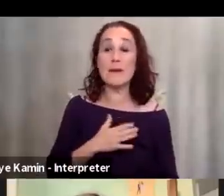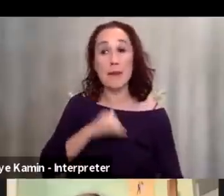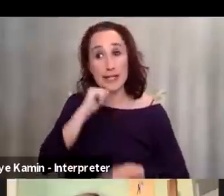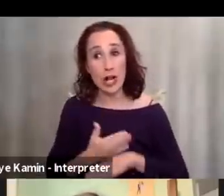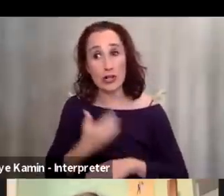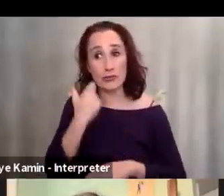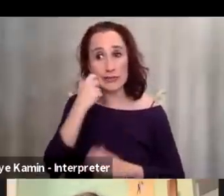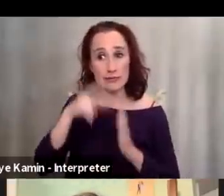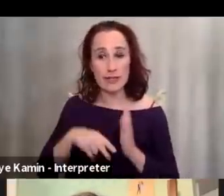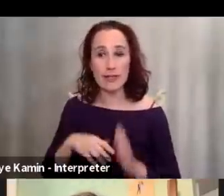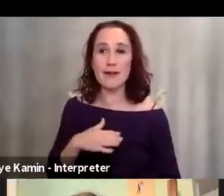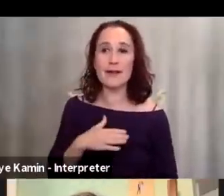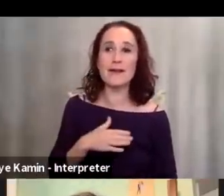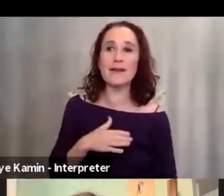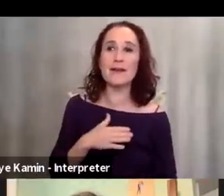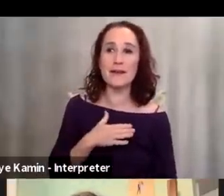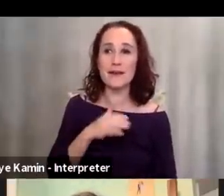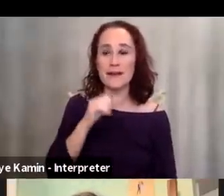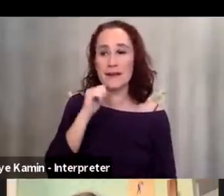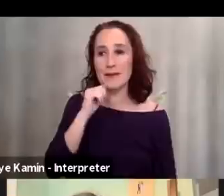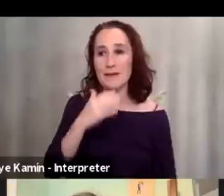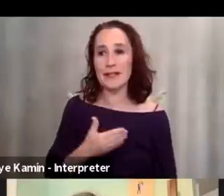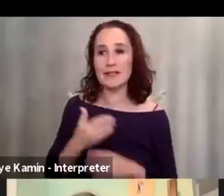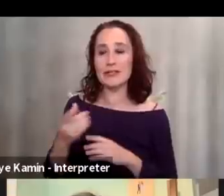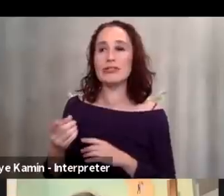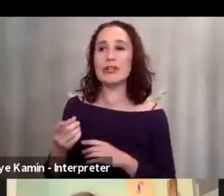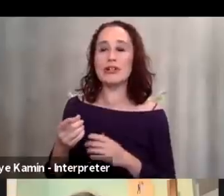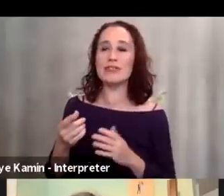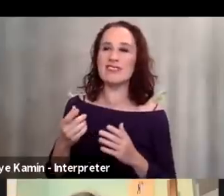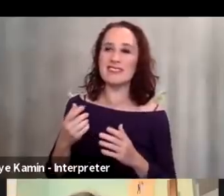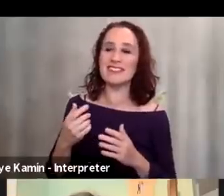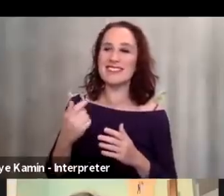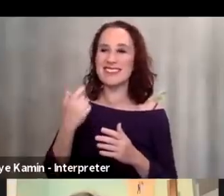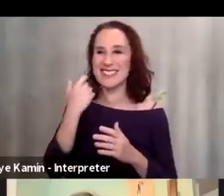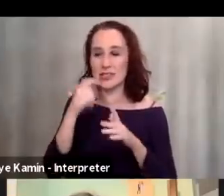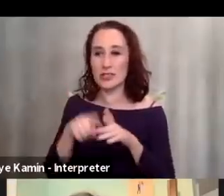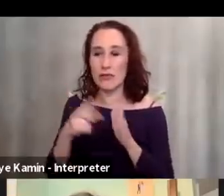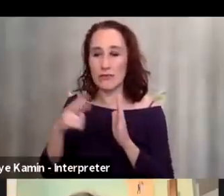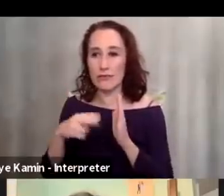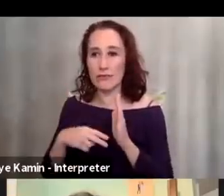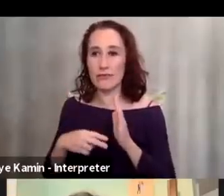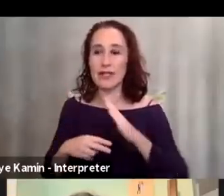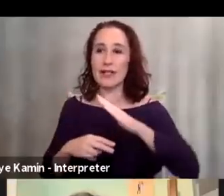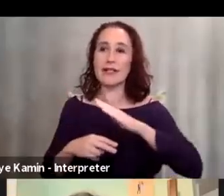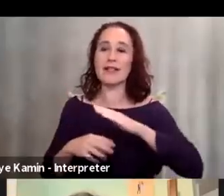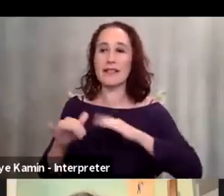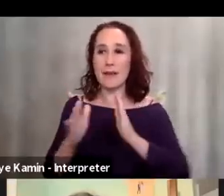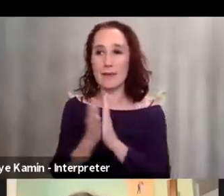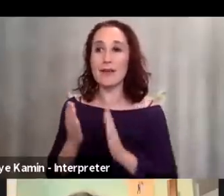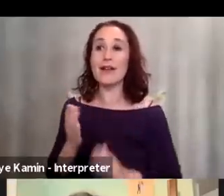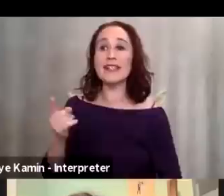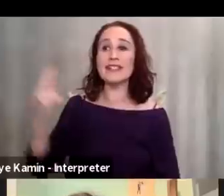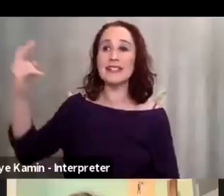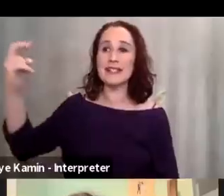did that for her too. She's just coming into middle grade, coming out of early chapter books, and she came down with like tears in her eyes. So it was kind of cool to